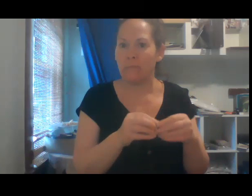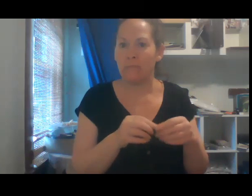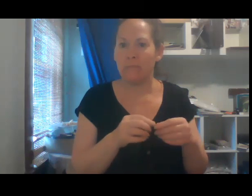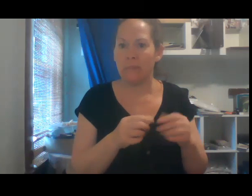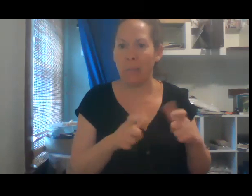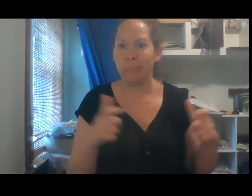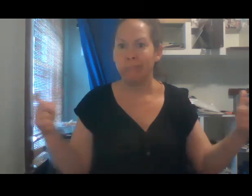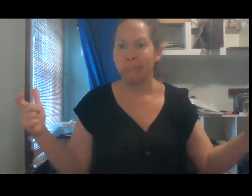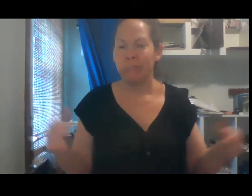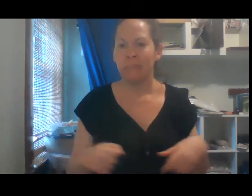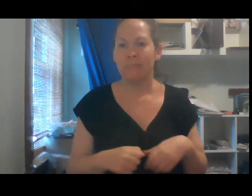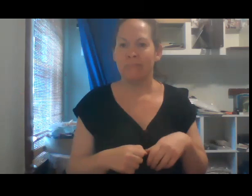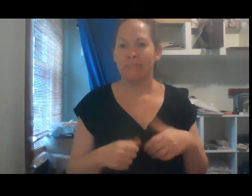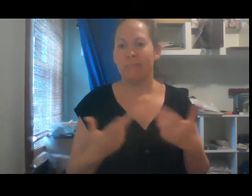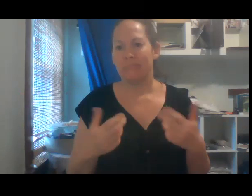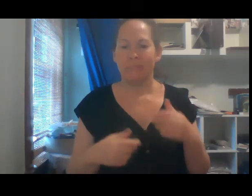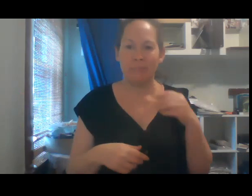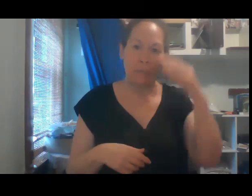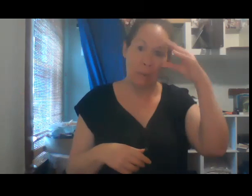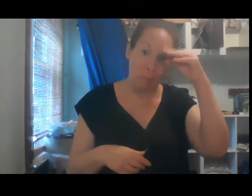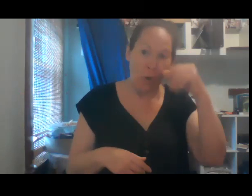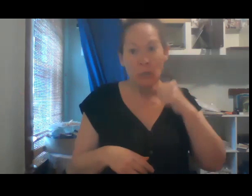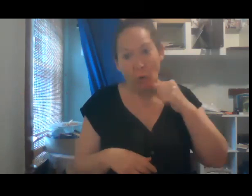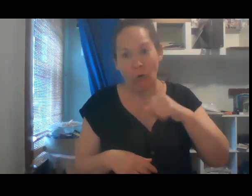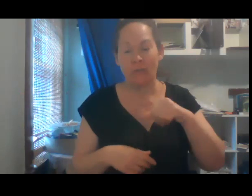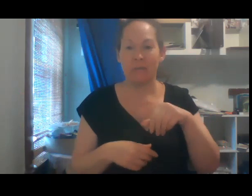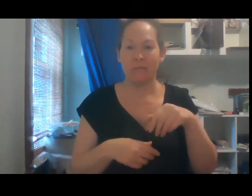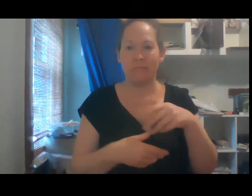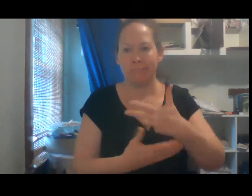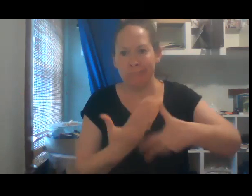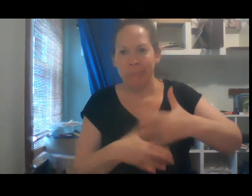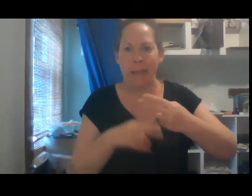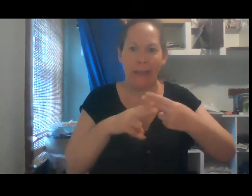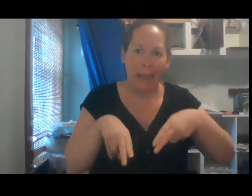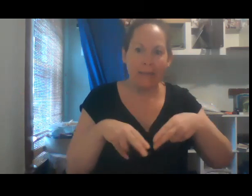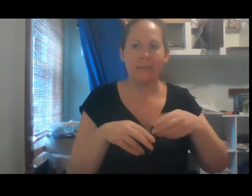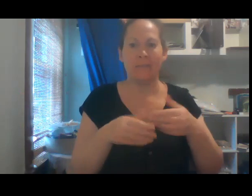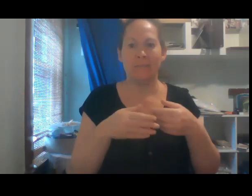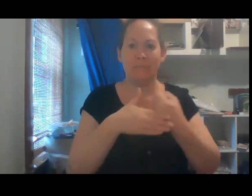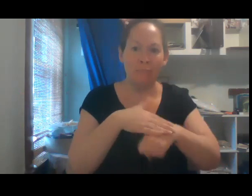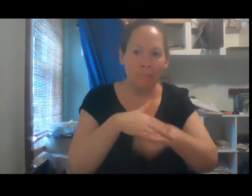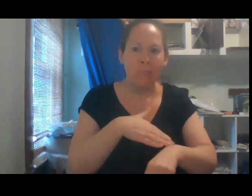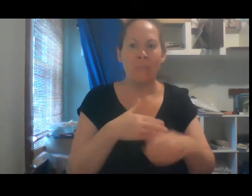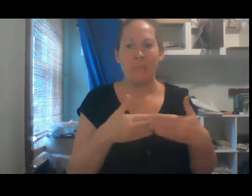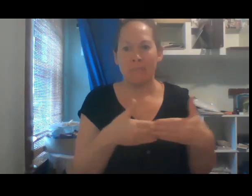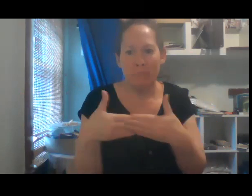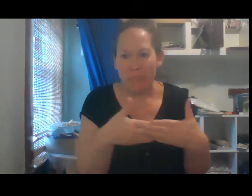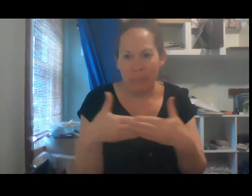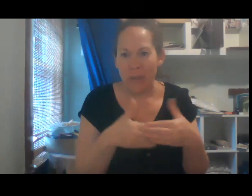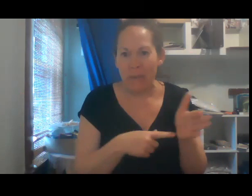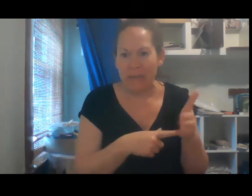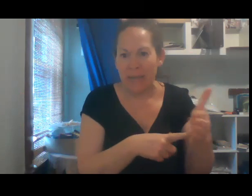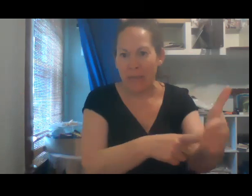Right? Basic biology. Well, what do species do? You need food, water, shelter, propagation of species,